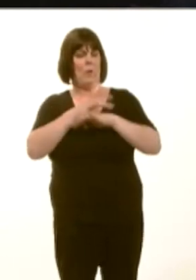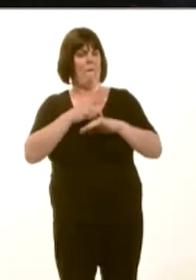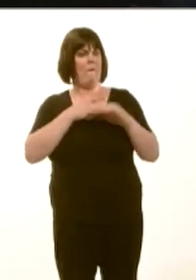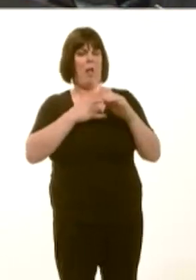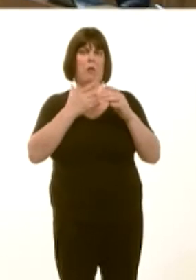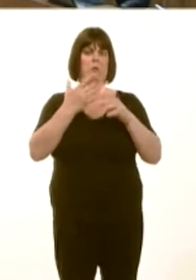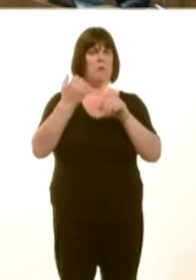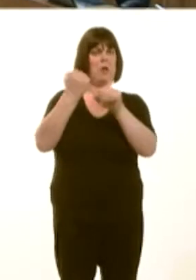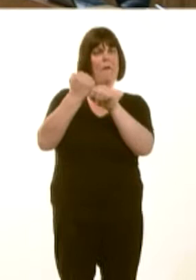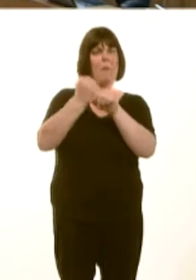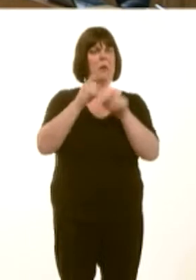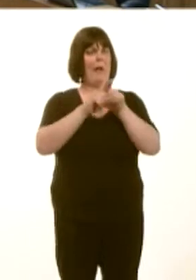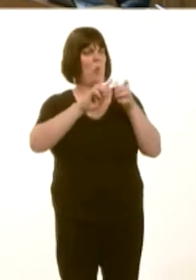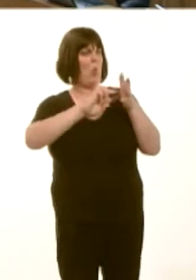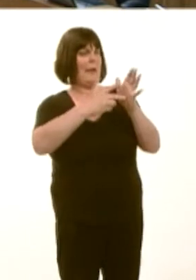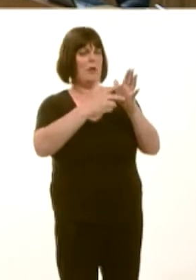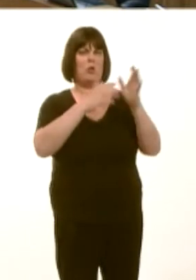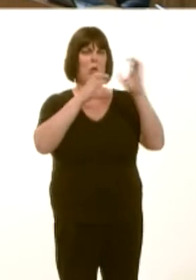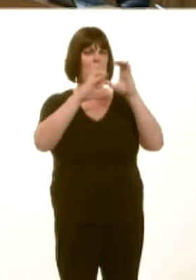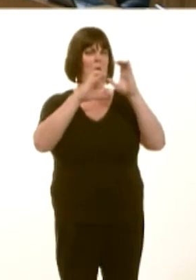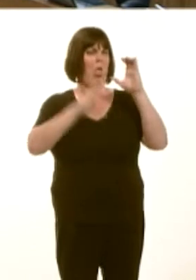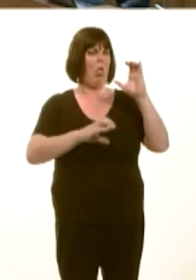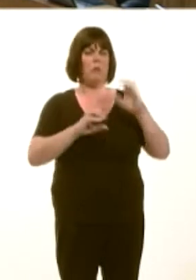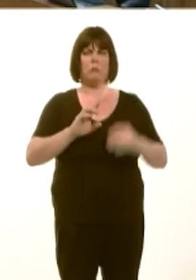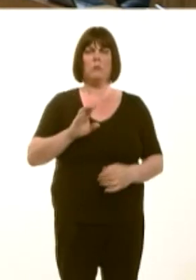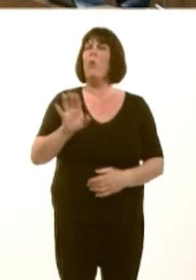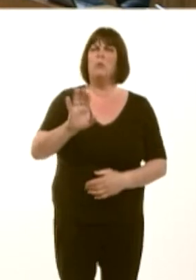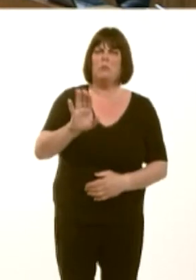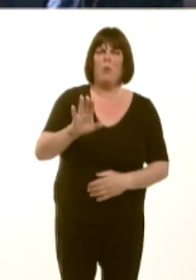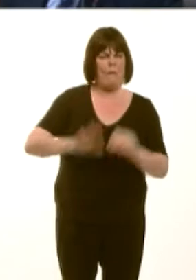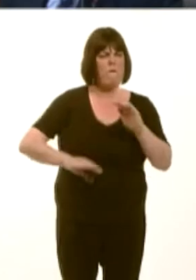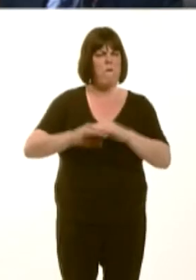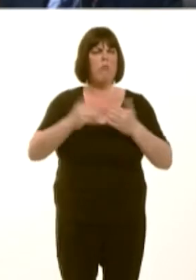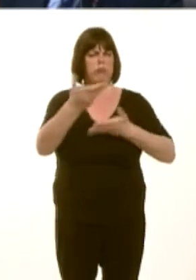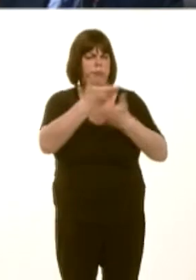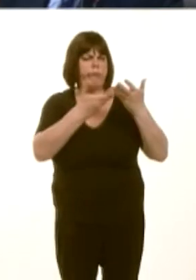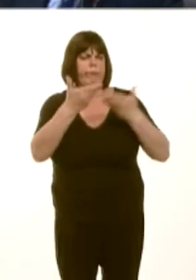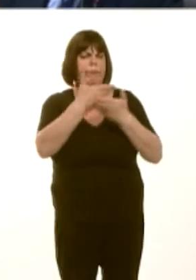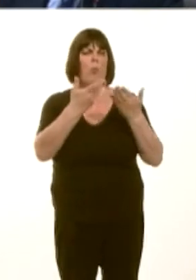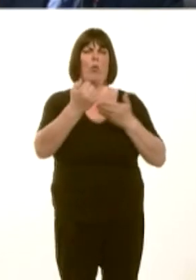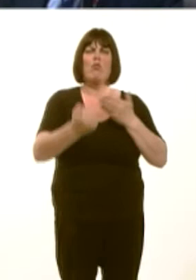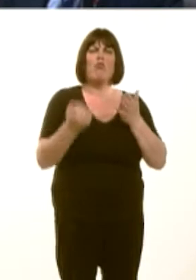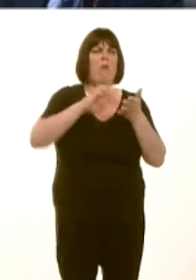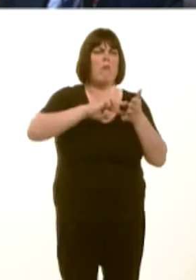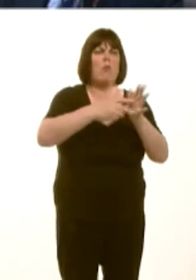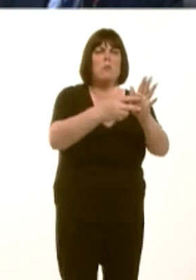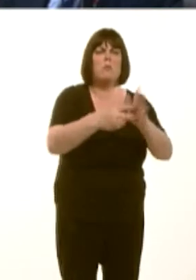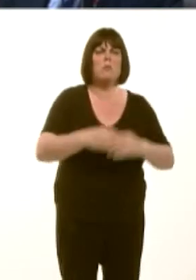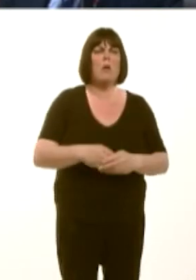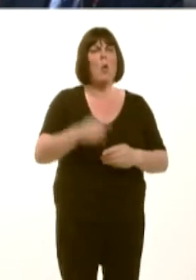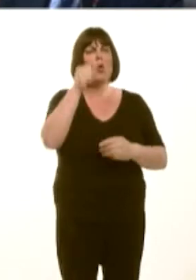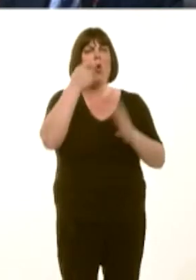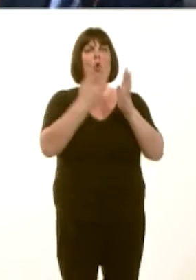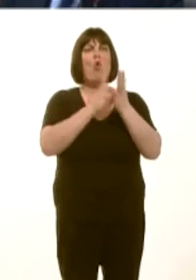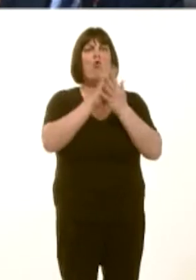communication with government? No, not in the slightest. There's been full communication with operators. For example, one of the issues that has to be resolved on the Rhymney Valley